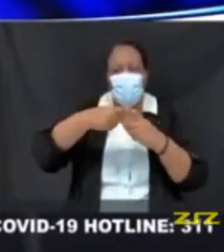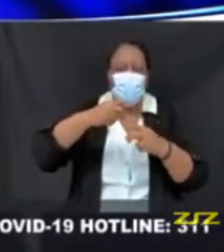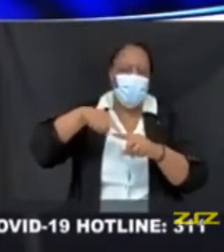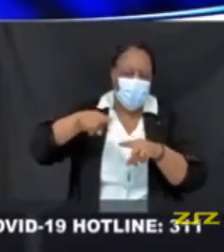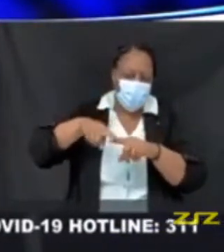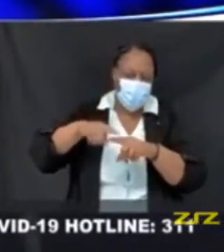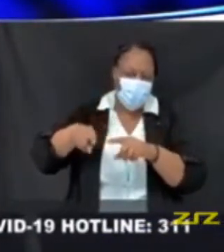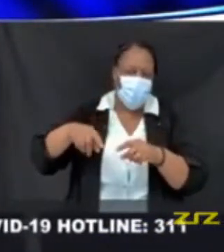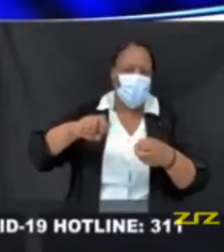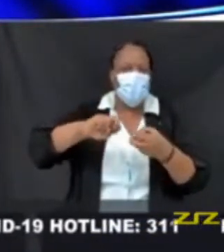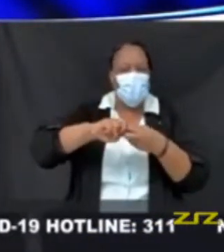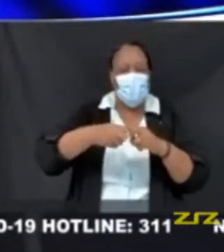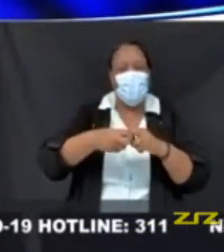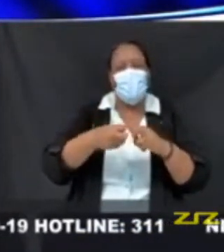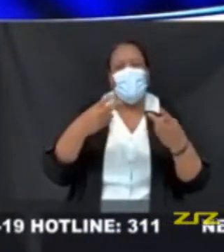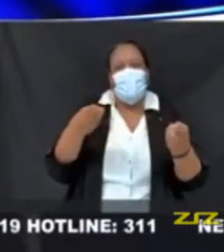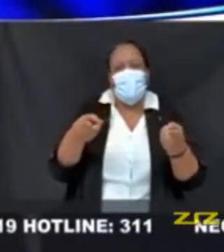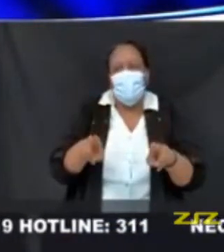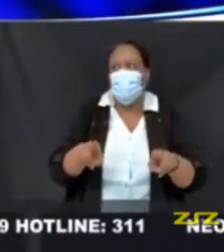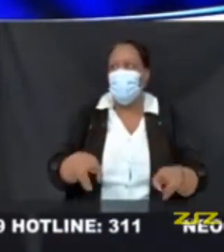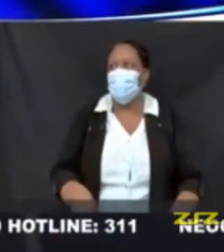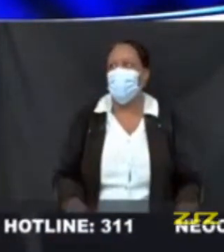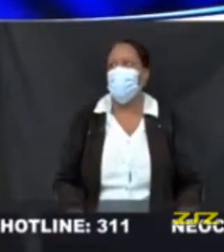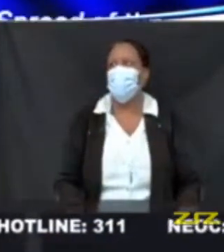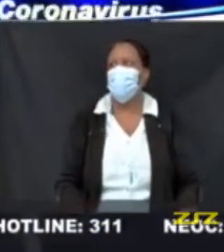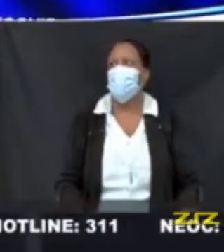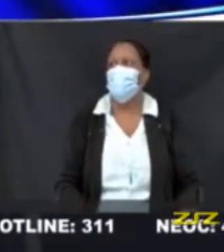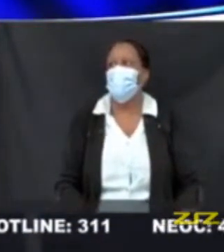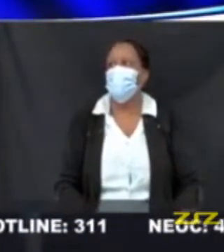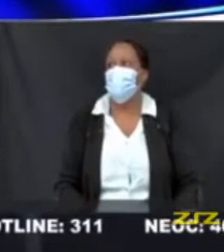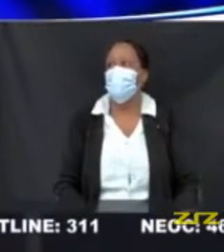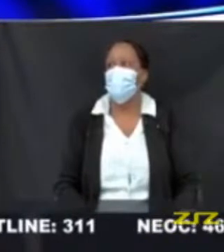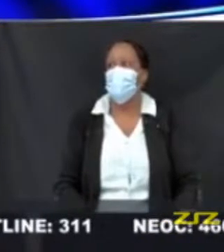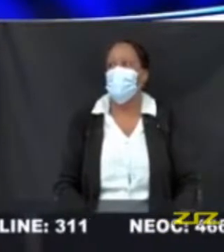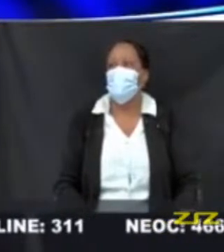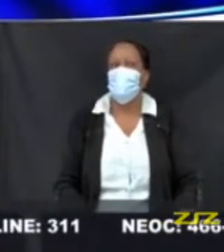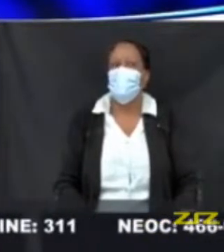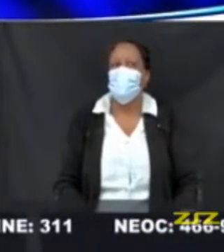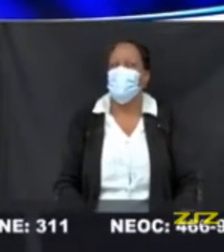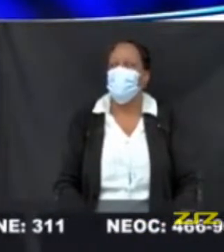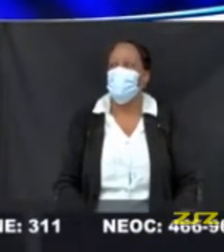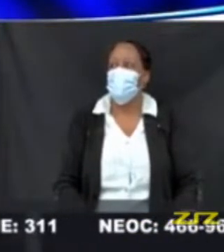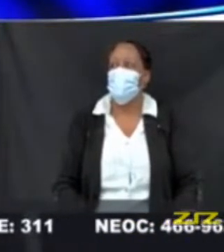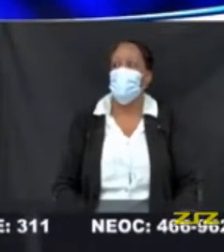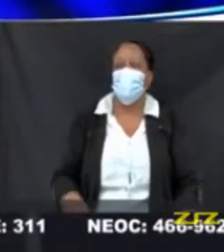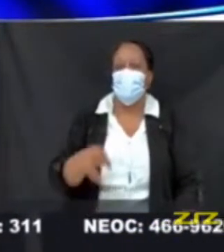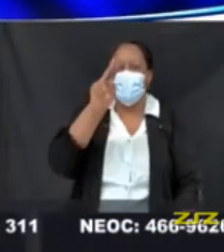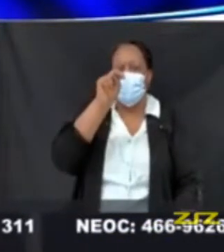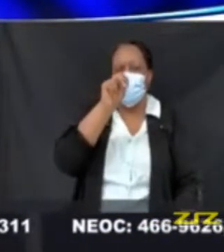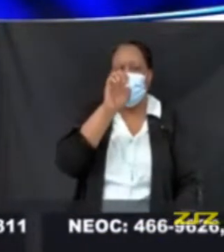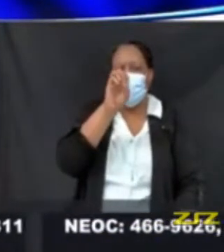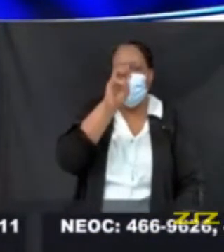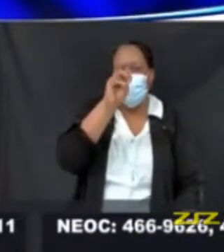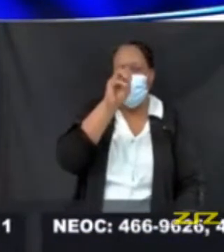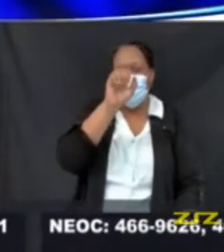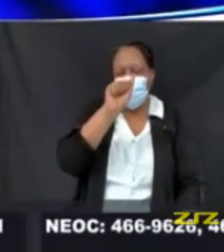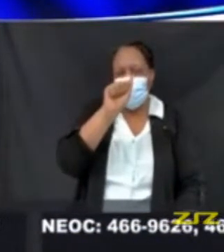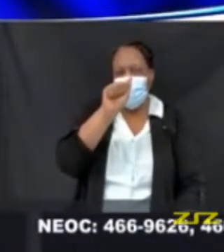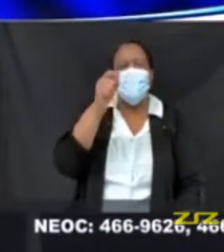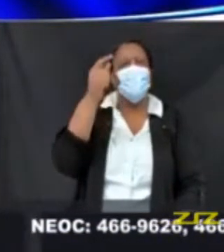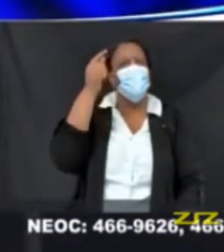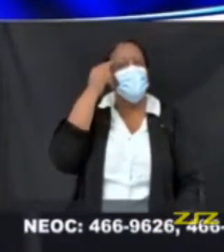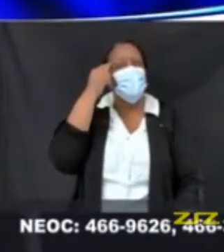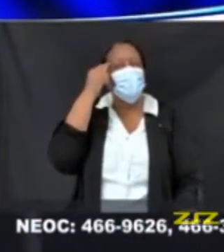Sustainable Development Goals, or SDGs, should come to fruition. NEMA has decided to observe the International Day